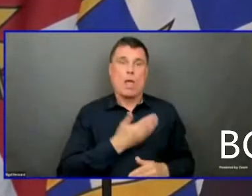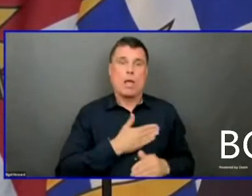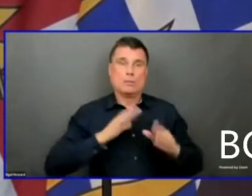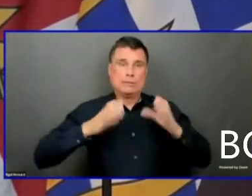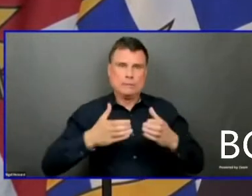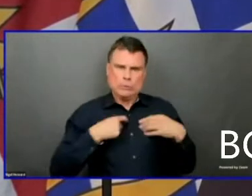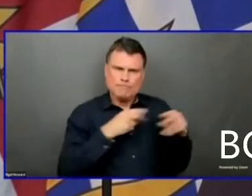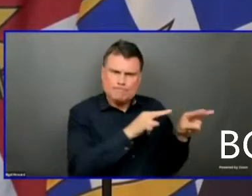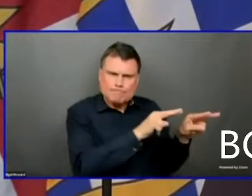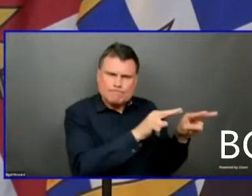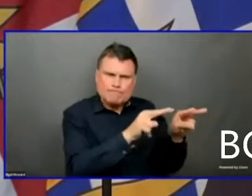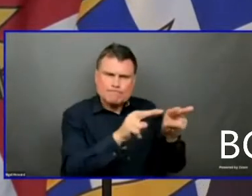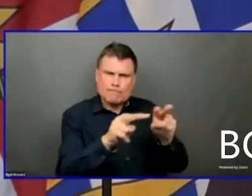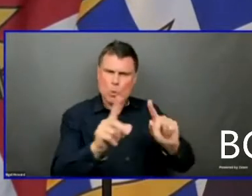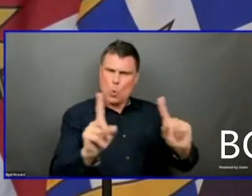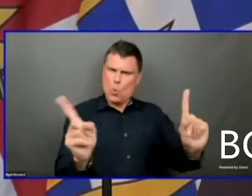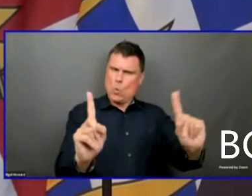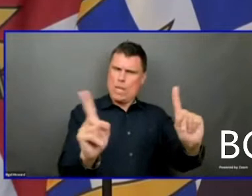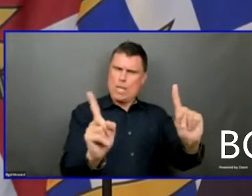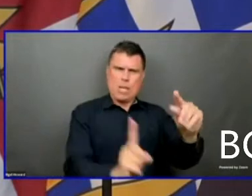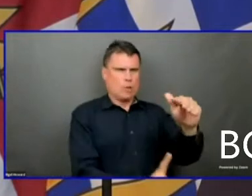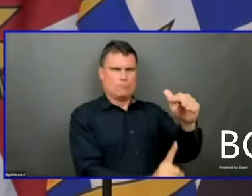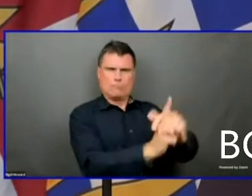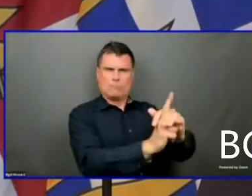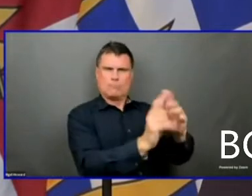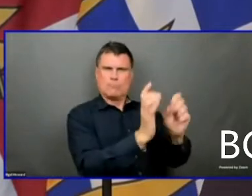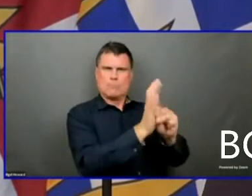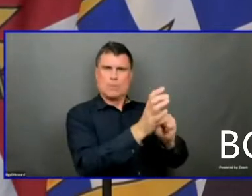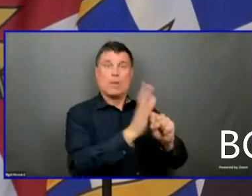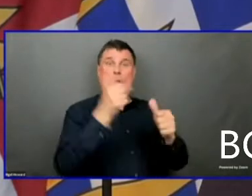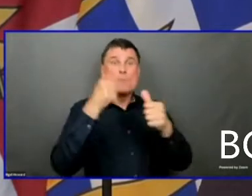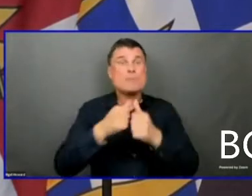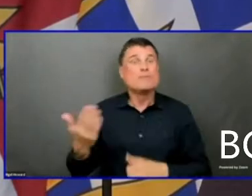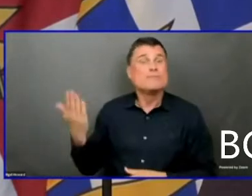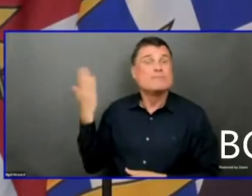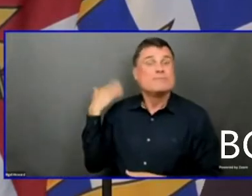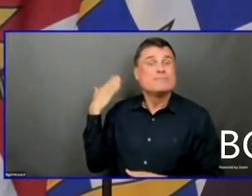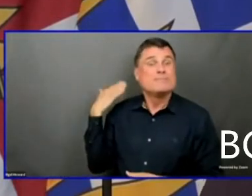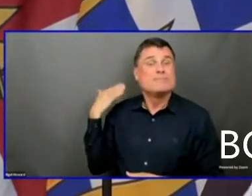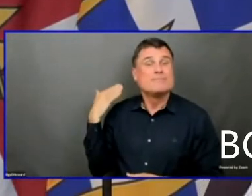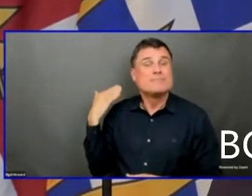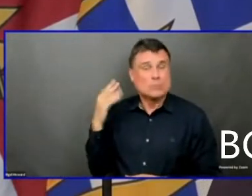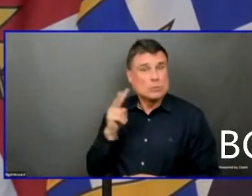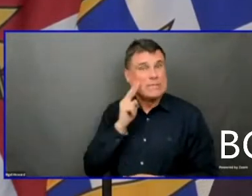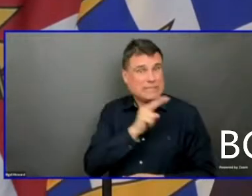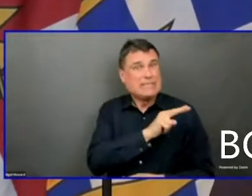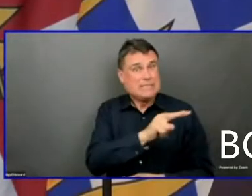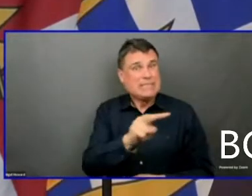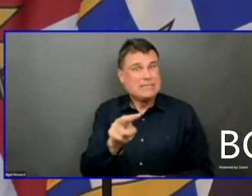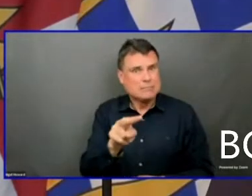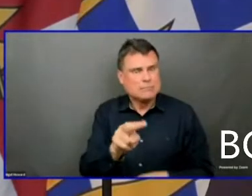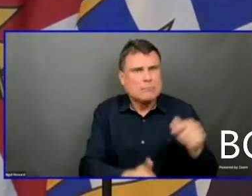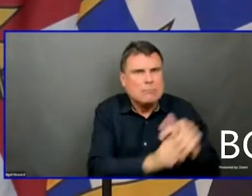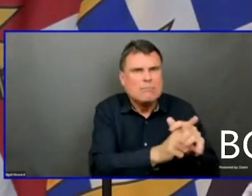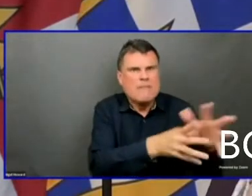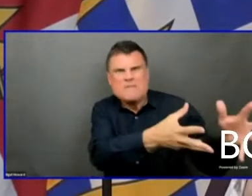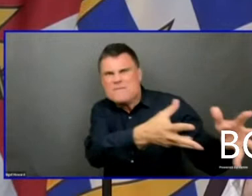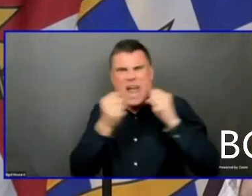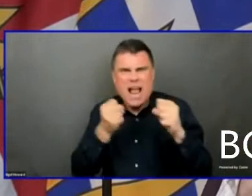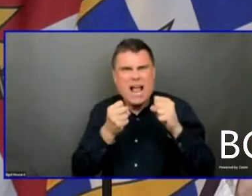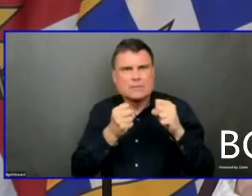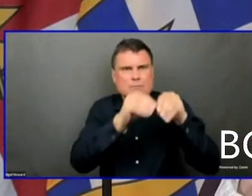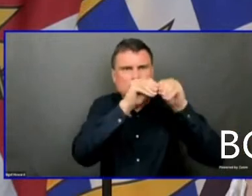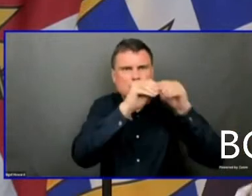you remember early on how rapidly it would spread within facilities. So we do declare an outbreak with